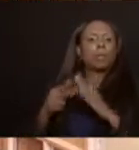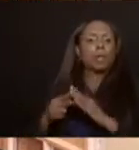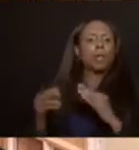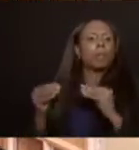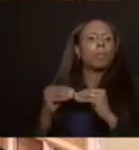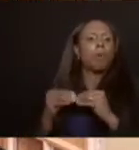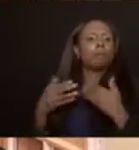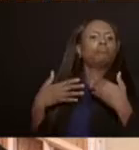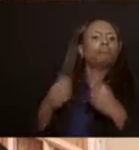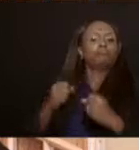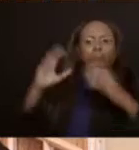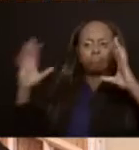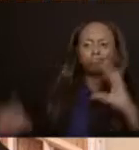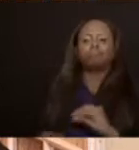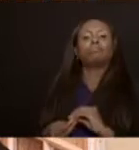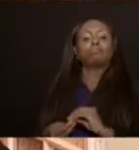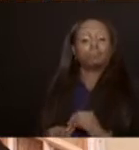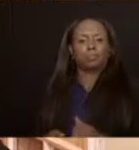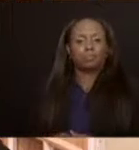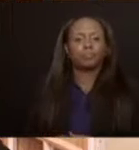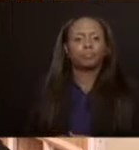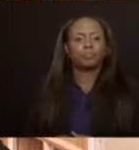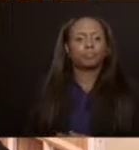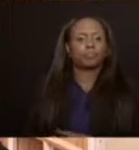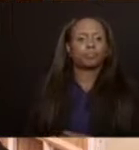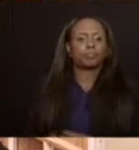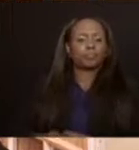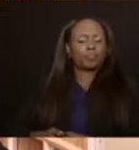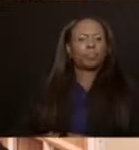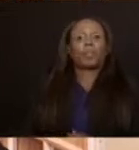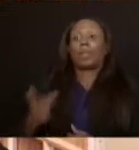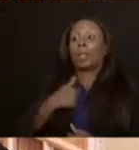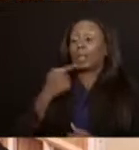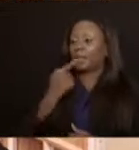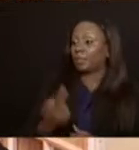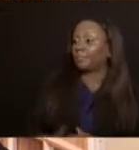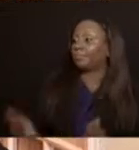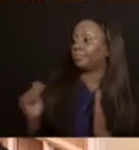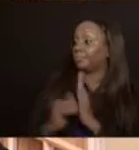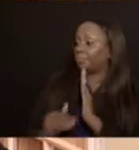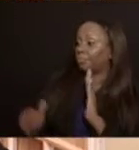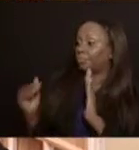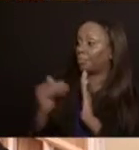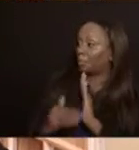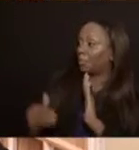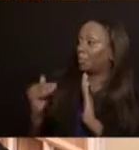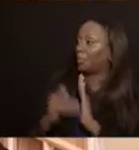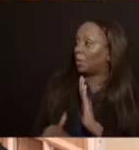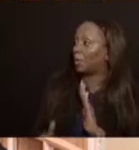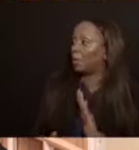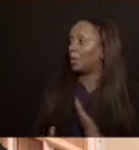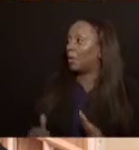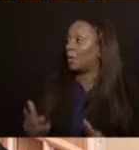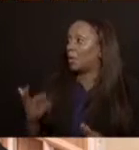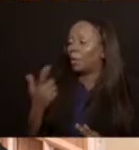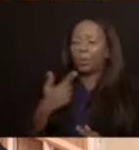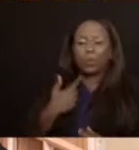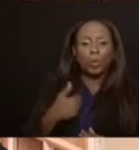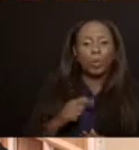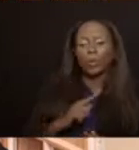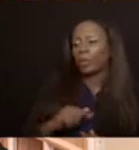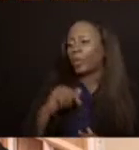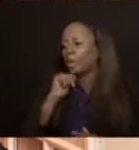overall population. If you look at this, I've said over and over, my friends, that this is a marathon. This